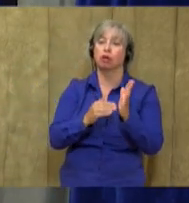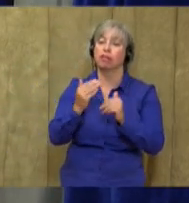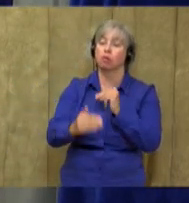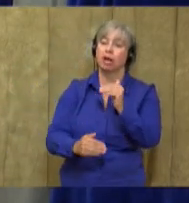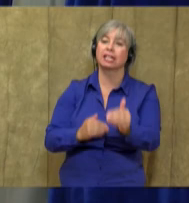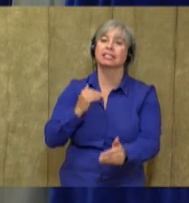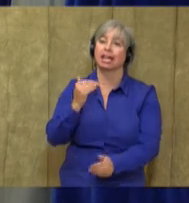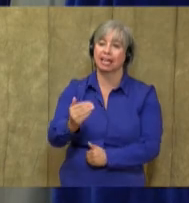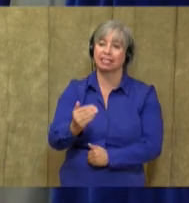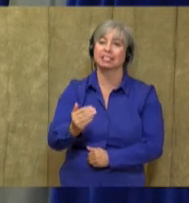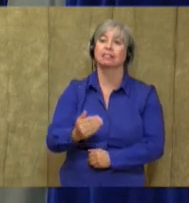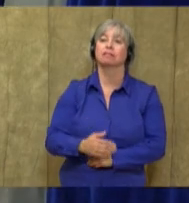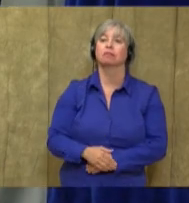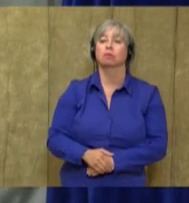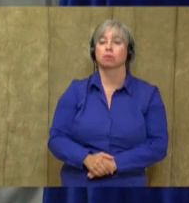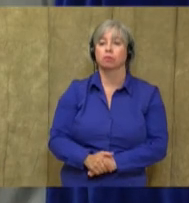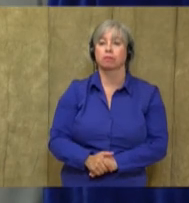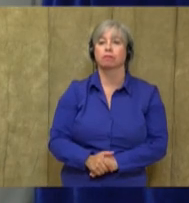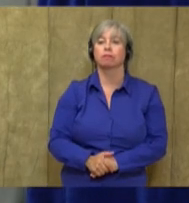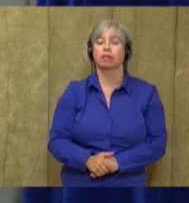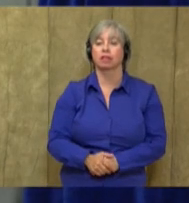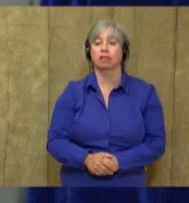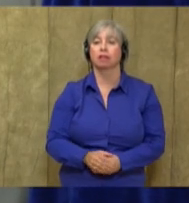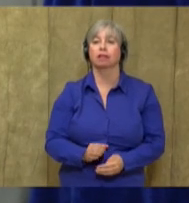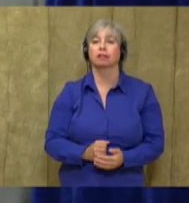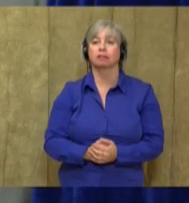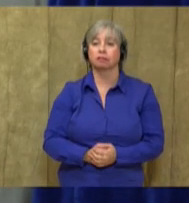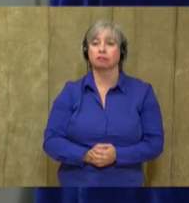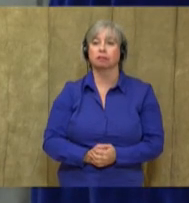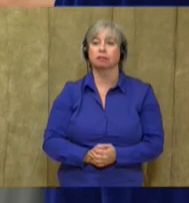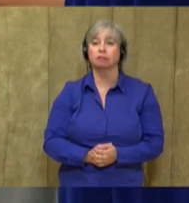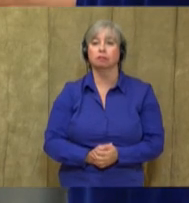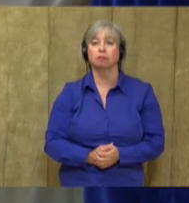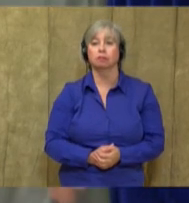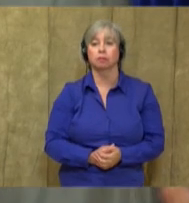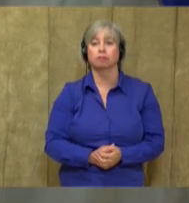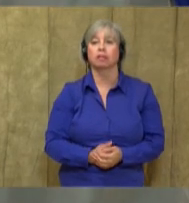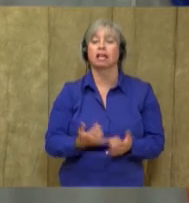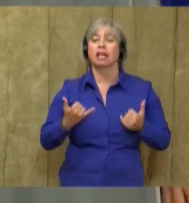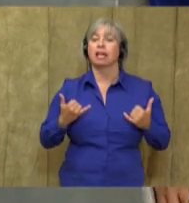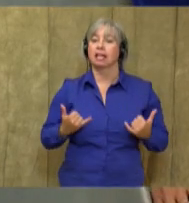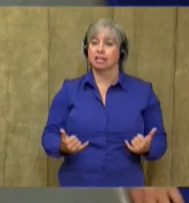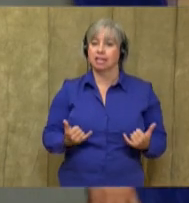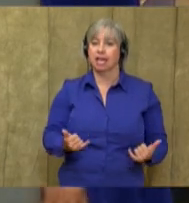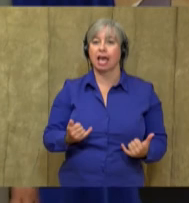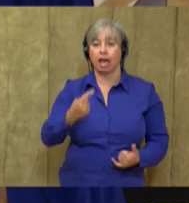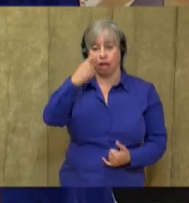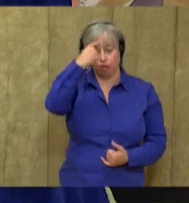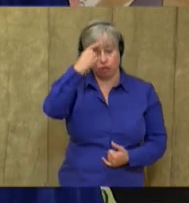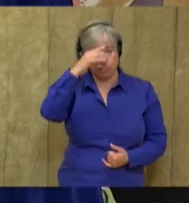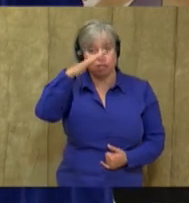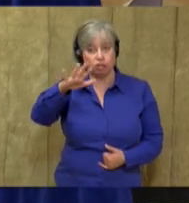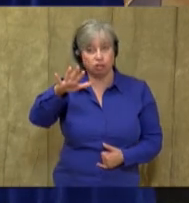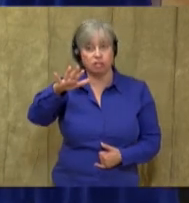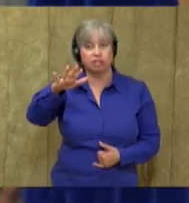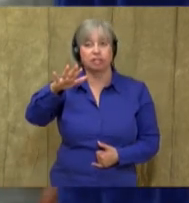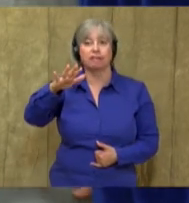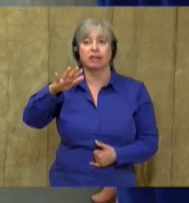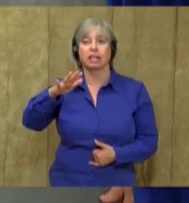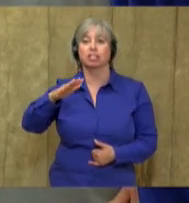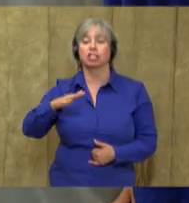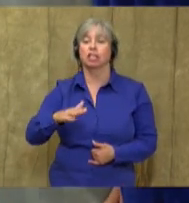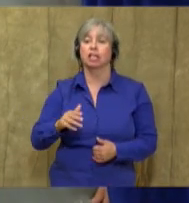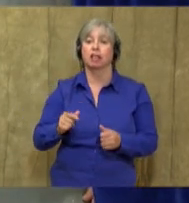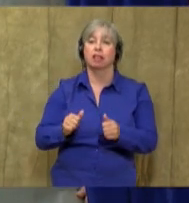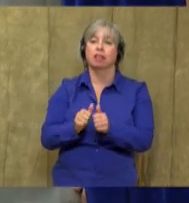tell you about the Gutenberg Press. But famous people of the Renaissance. Here we are. Leonardo da Vinci, probably one of